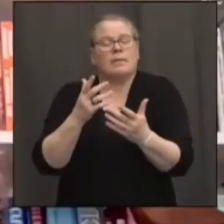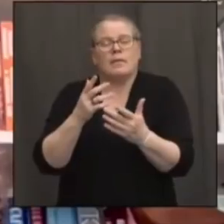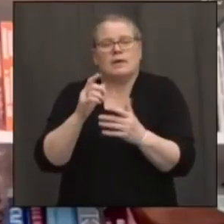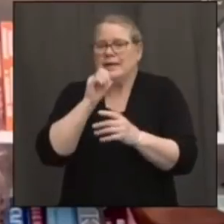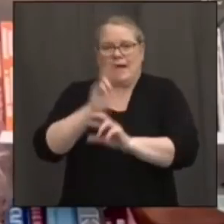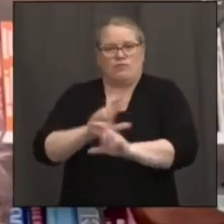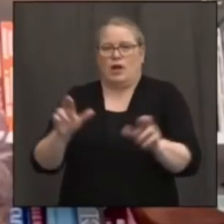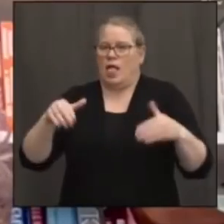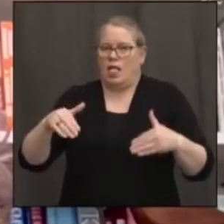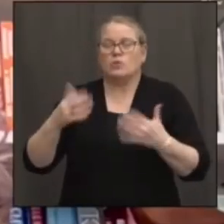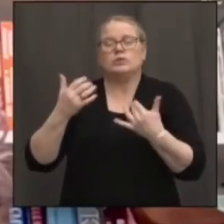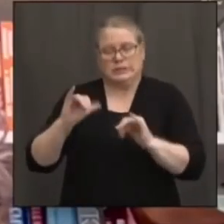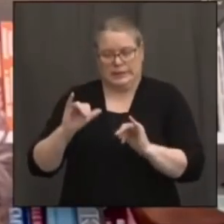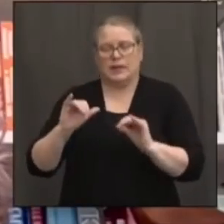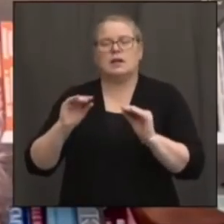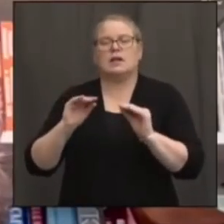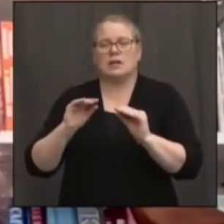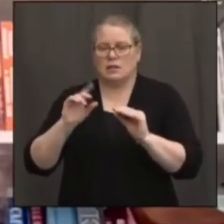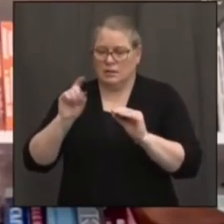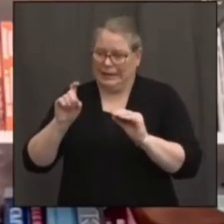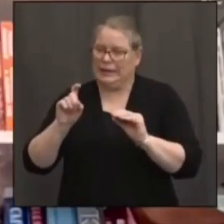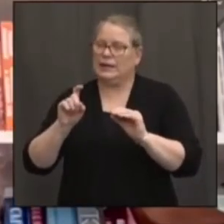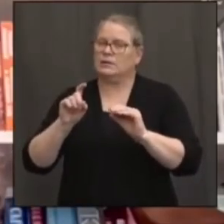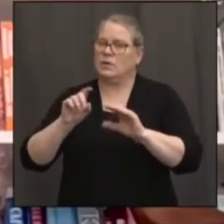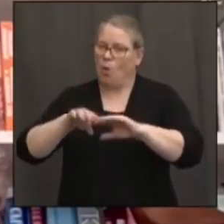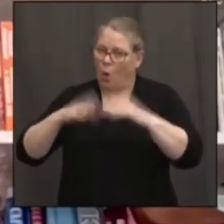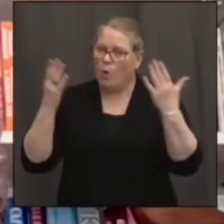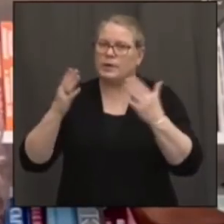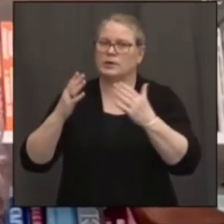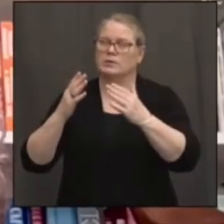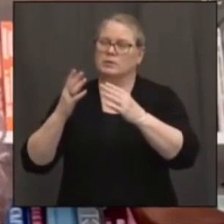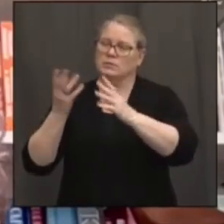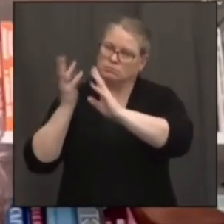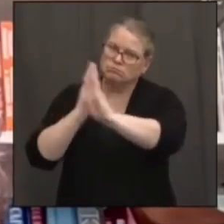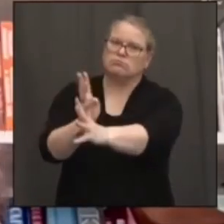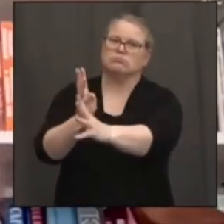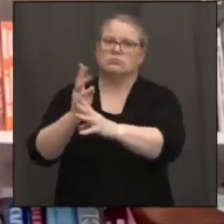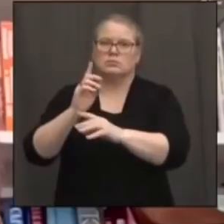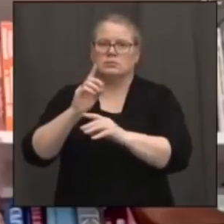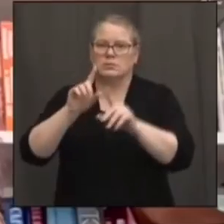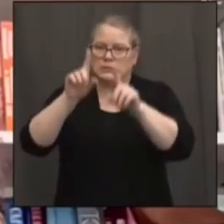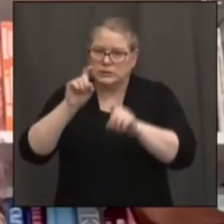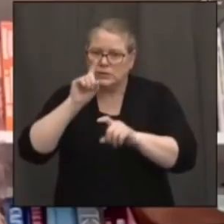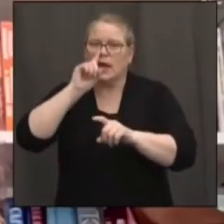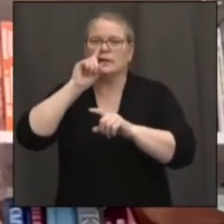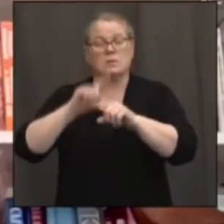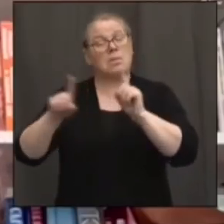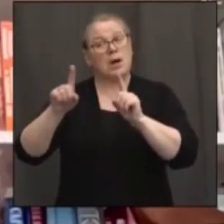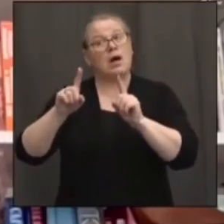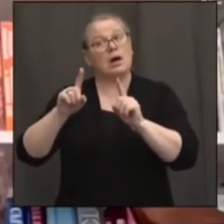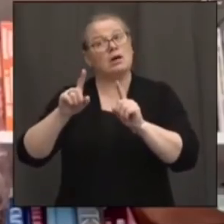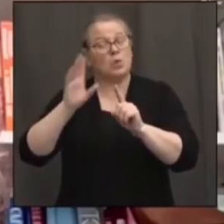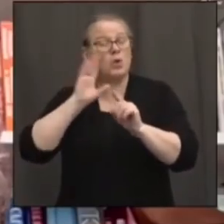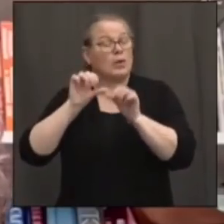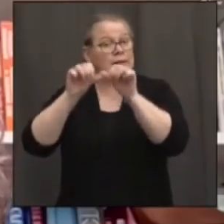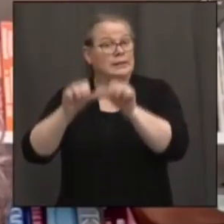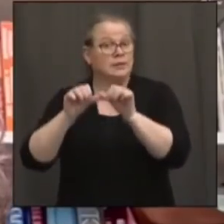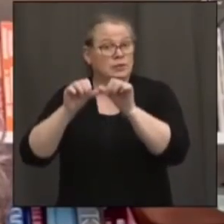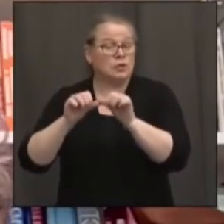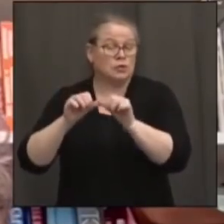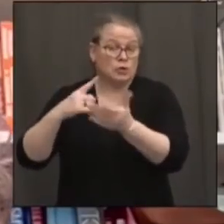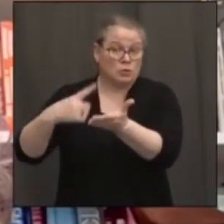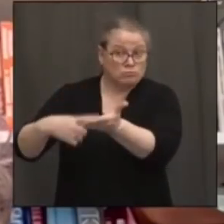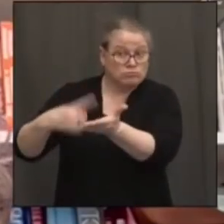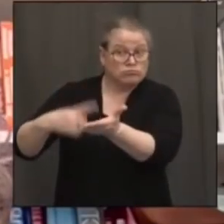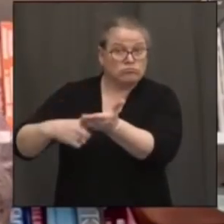to go before we're out of this pandemic completely. But we do need to start thinking with our provider partners about what the next